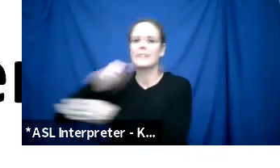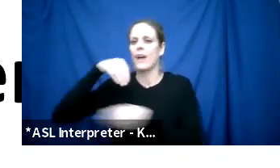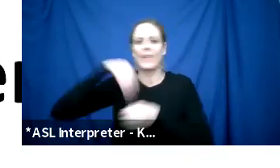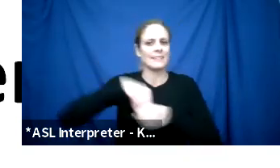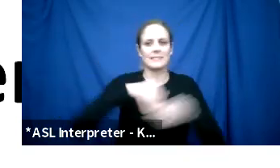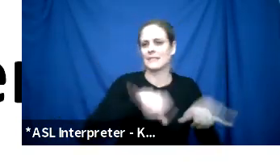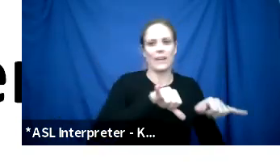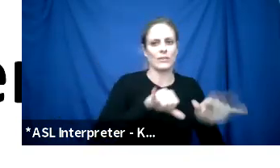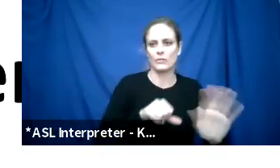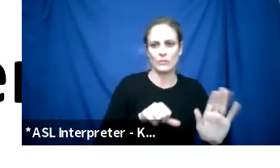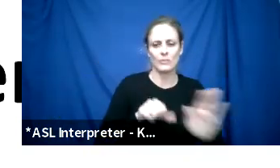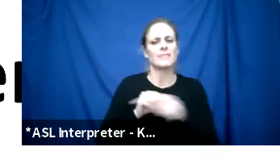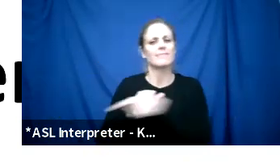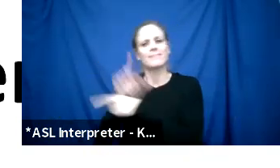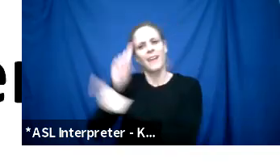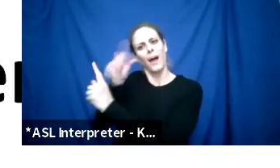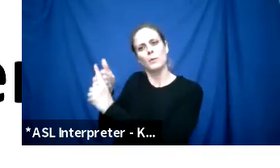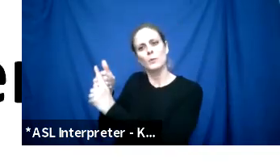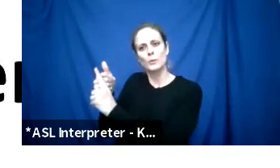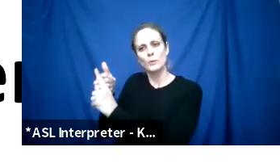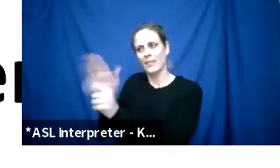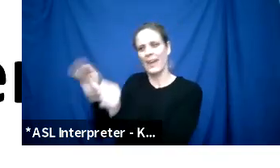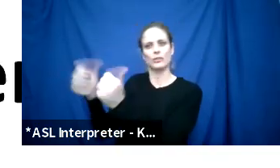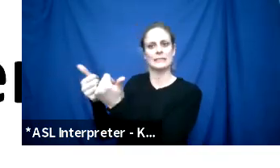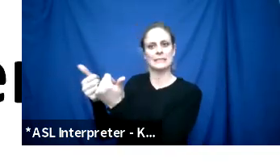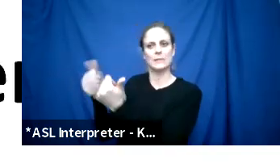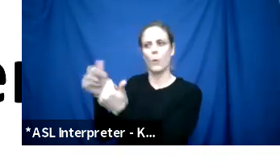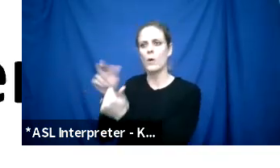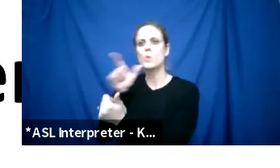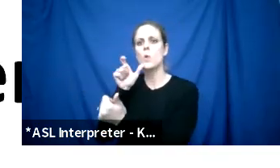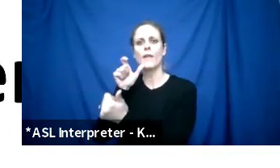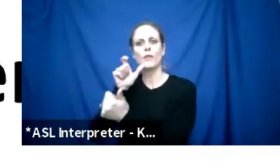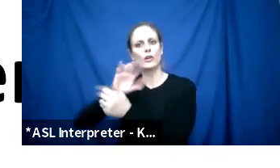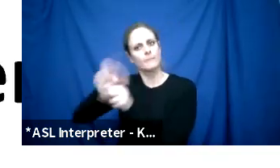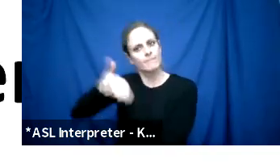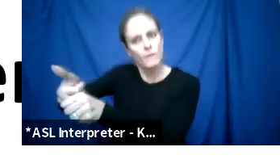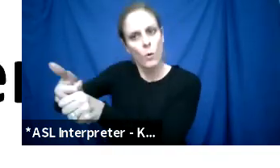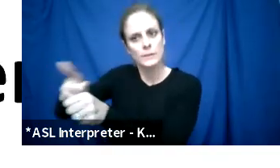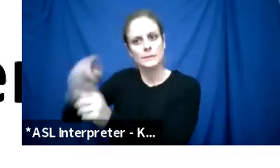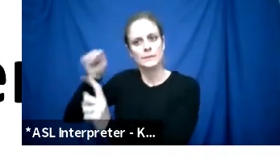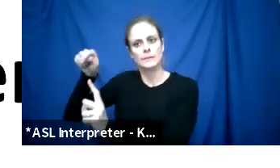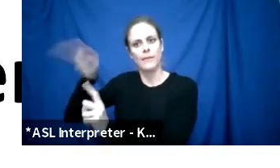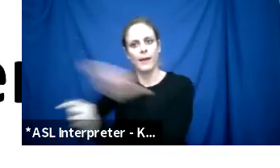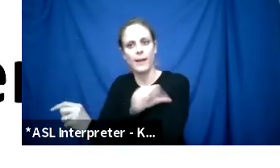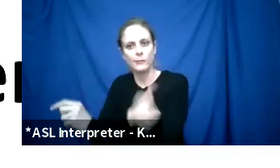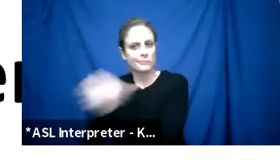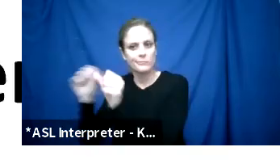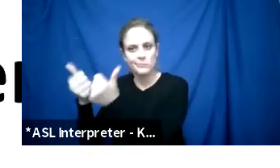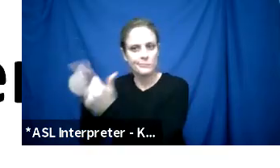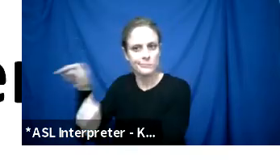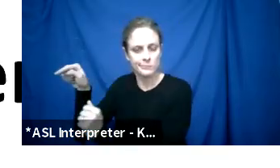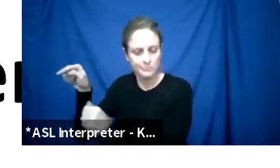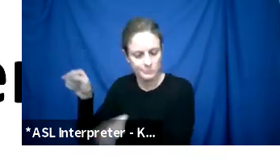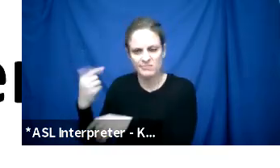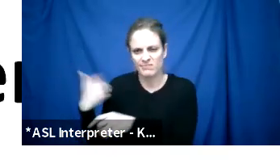standards. That is really up to the adopting agency or the enforcing authority that I talked about earlier. Now, for